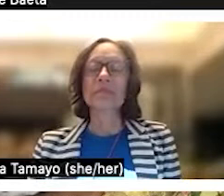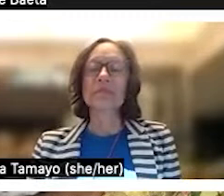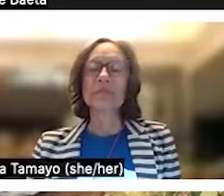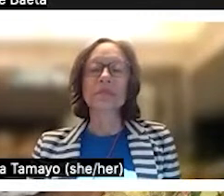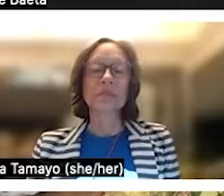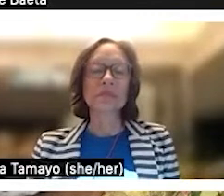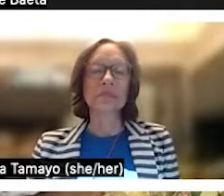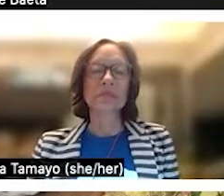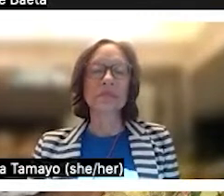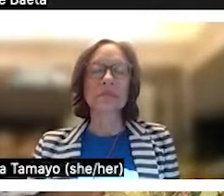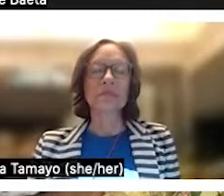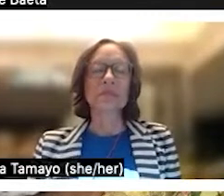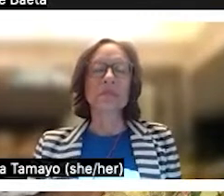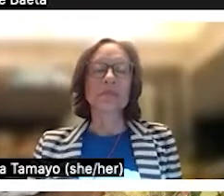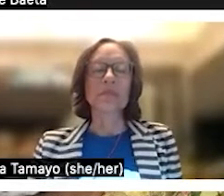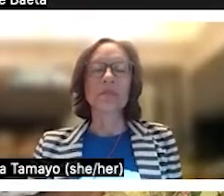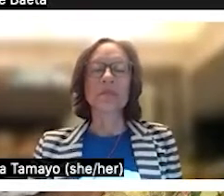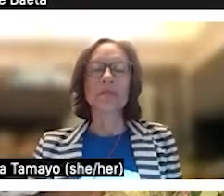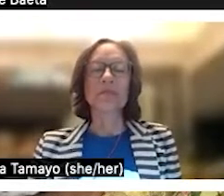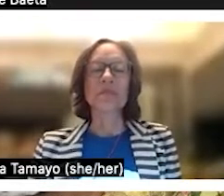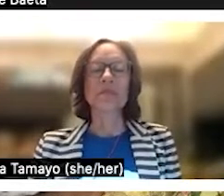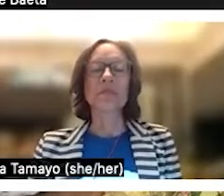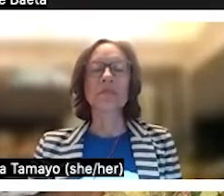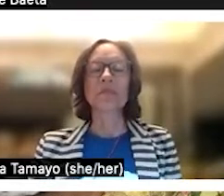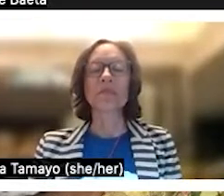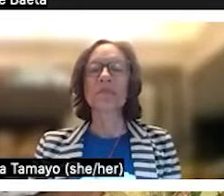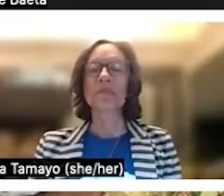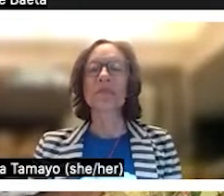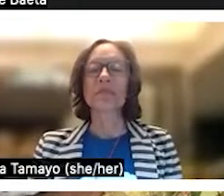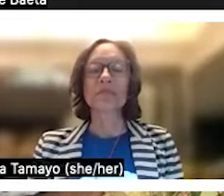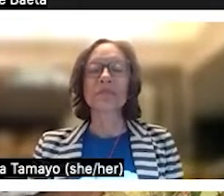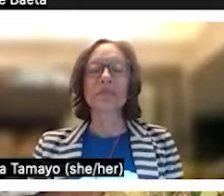and offers of assistance are strongly encouraged.